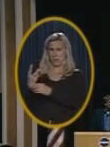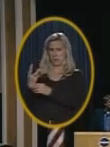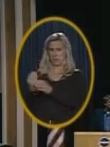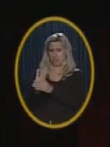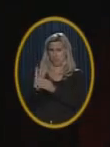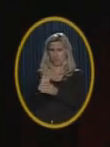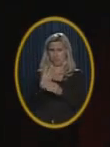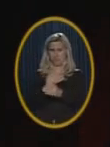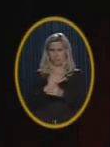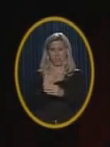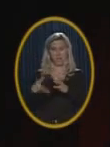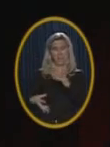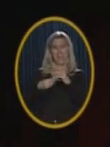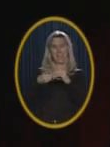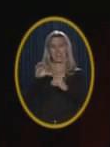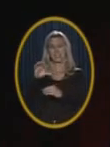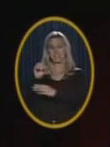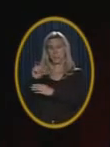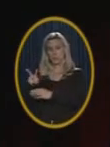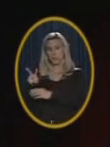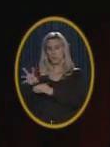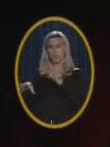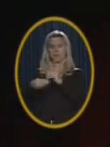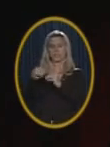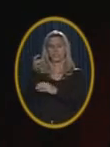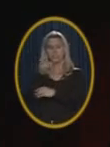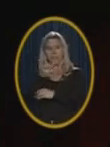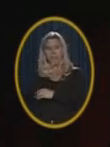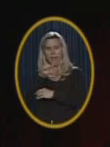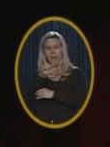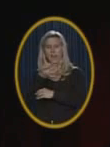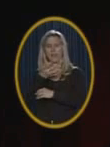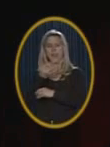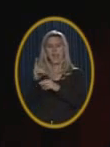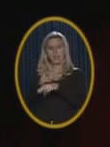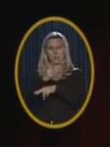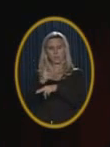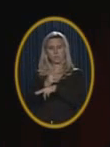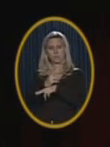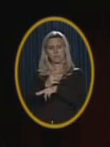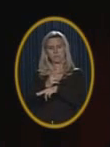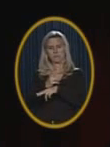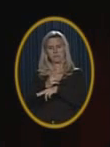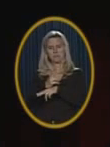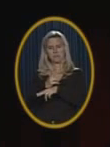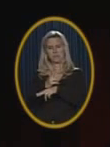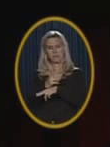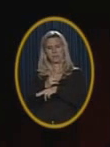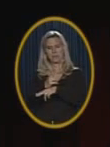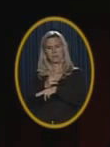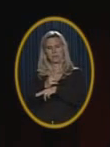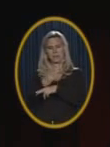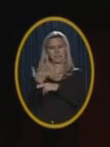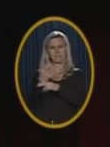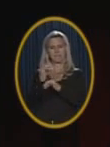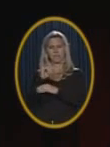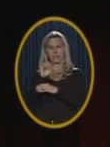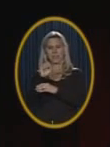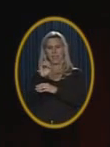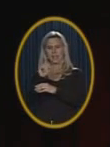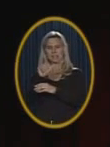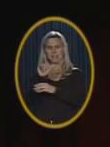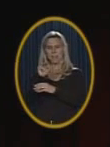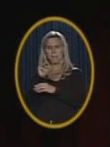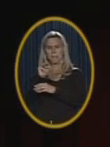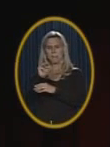Houston with adding CO2 and additional light, and using these, these Iceland seeds and stuff.